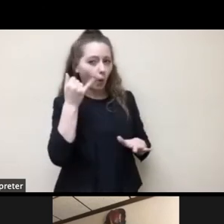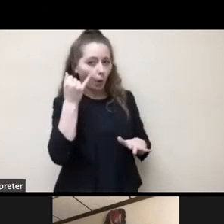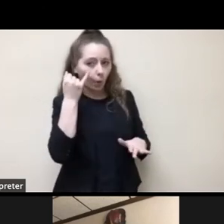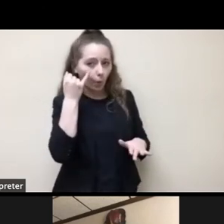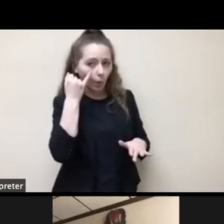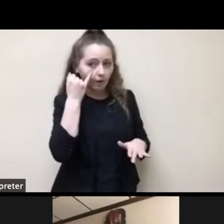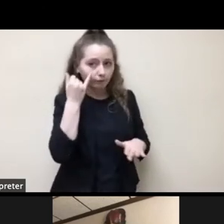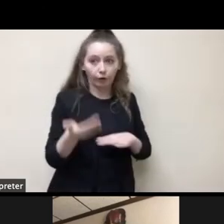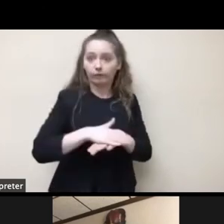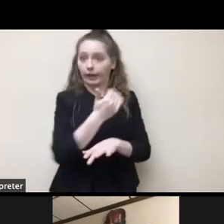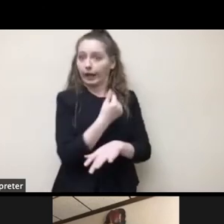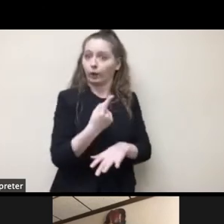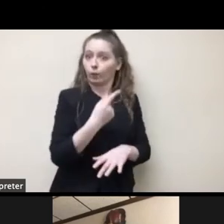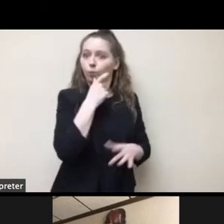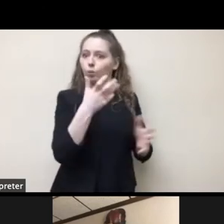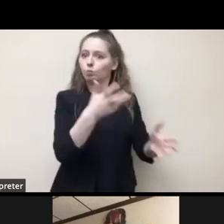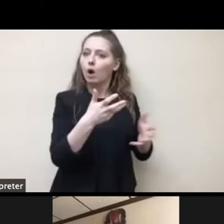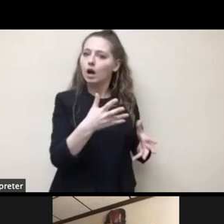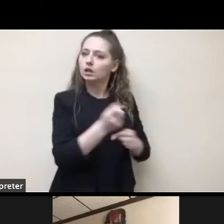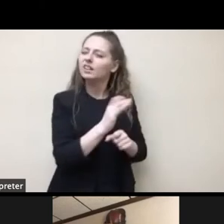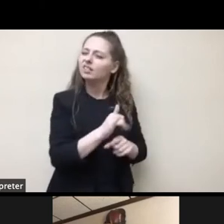wants to get it for the sake of getting it.